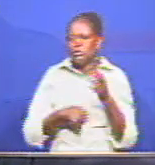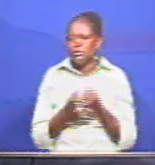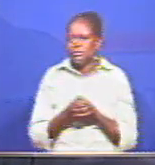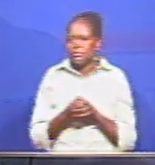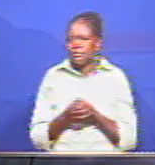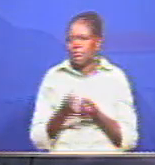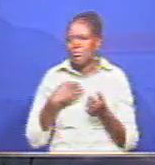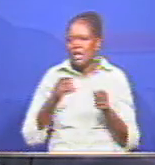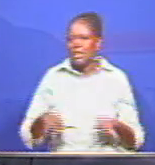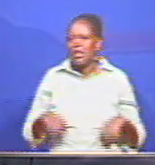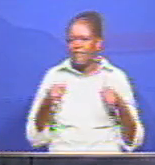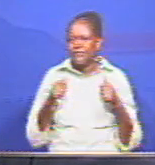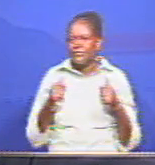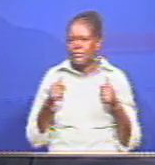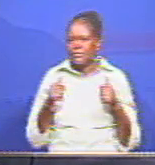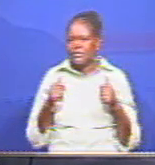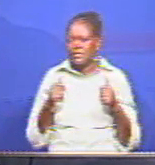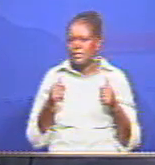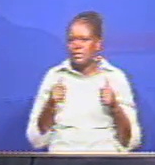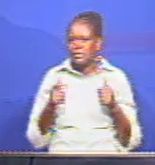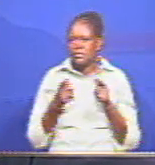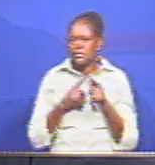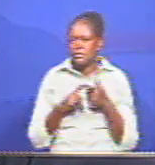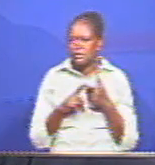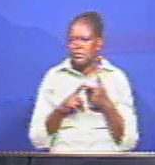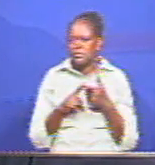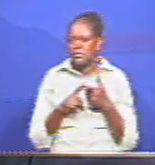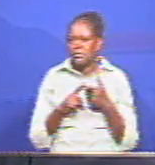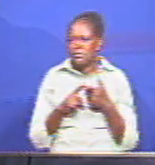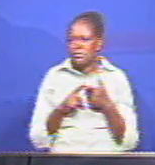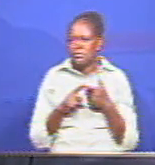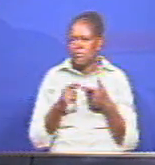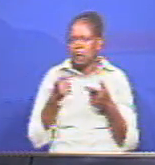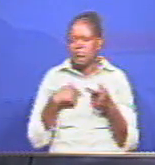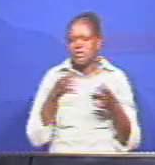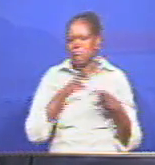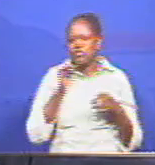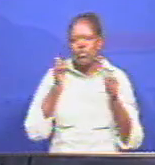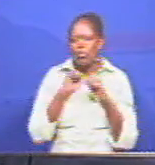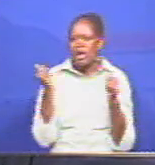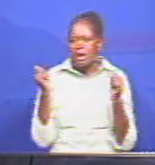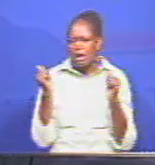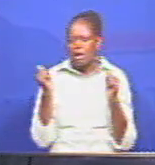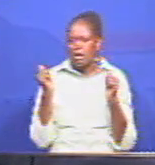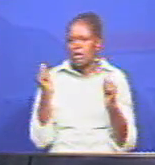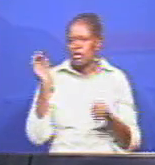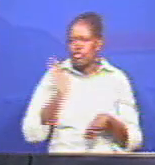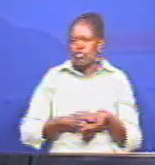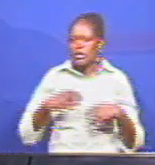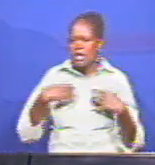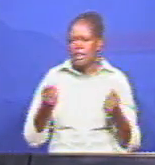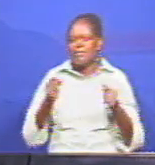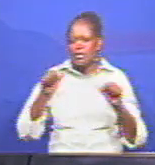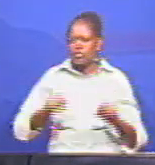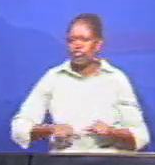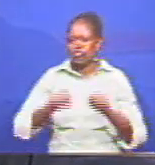am alive, mm-hmm. and I am, let us say, bodily and spiritually mm-hmm. In good health, mm-hmm. I will